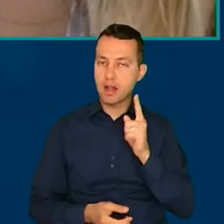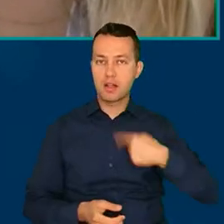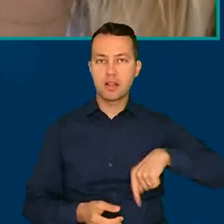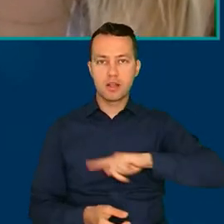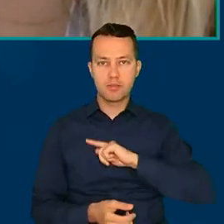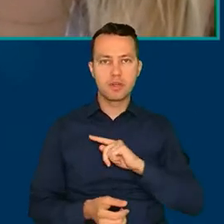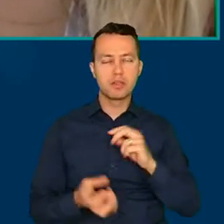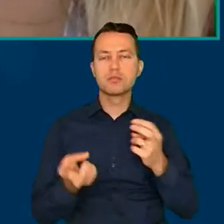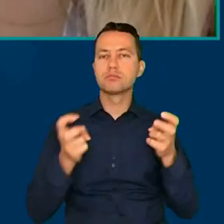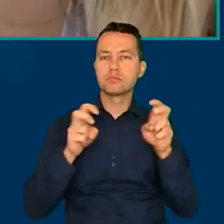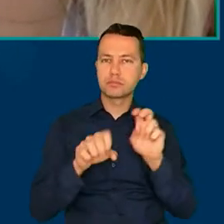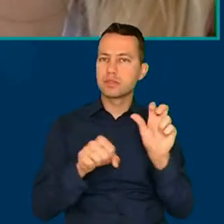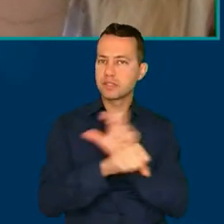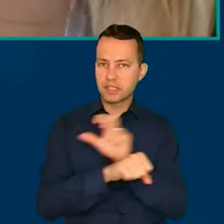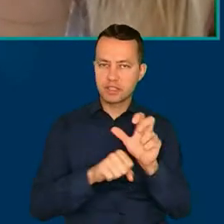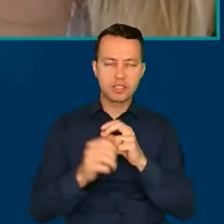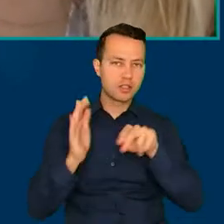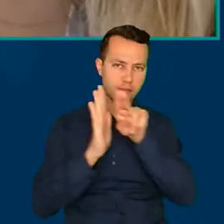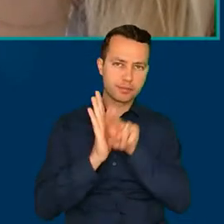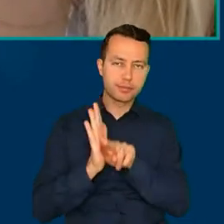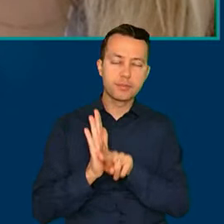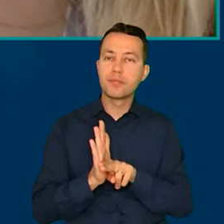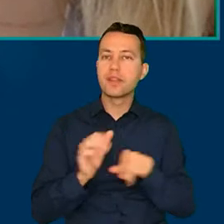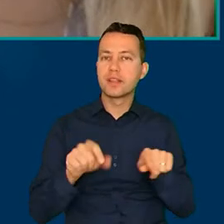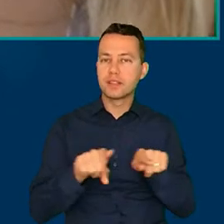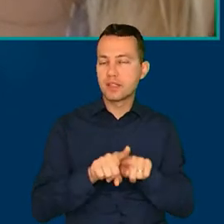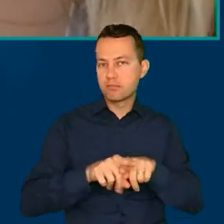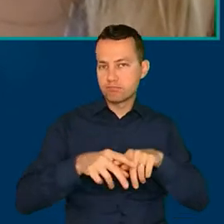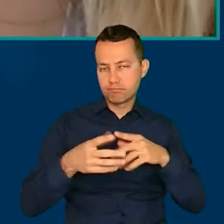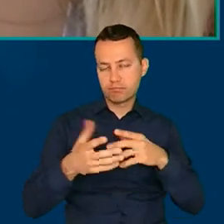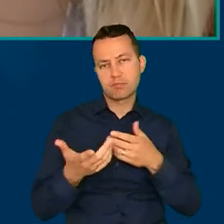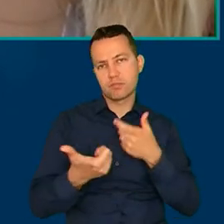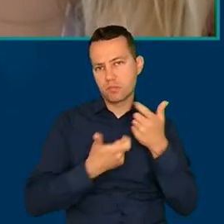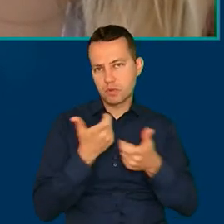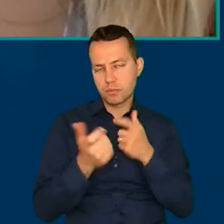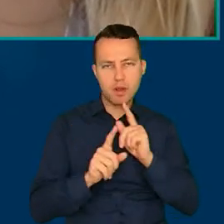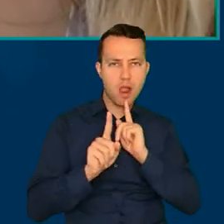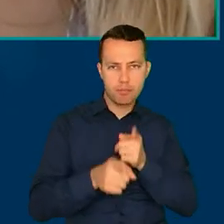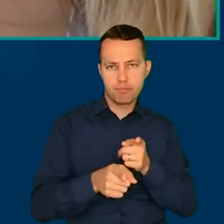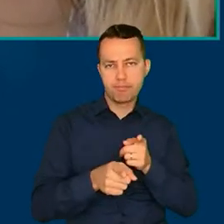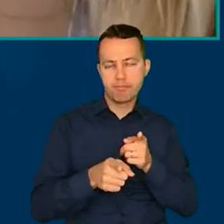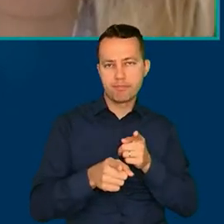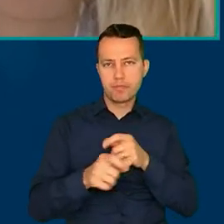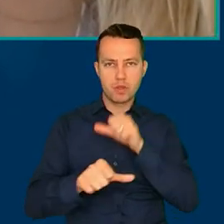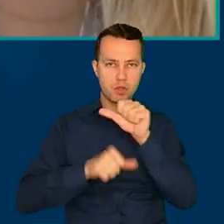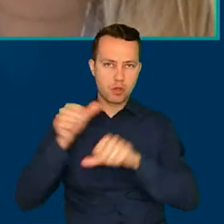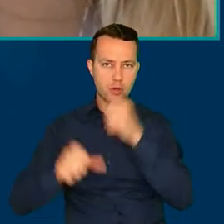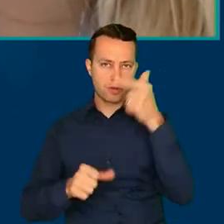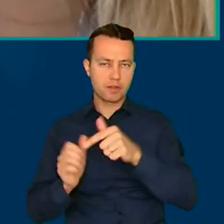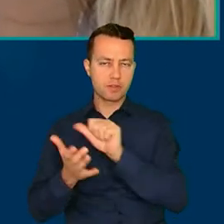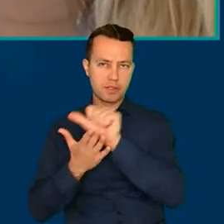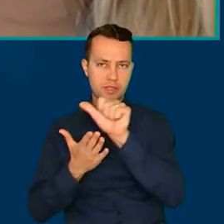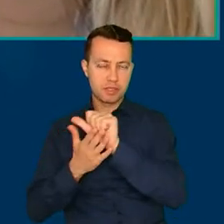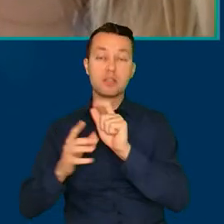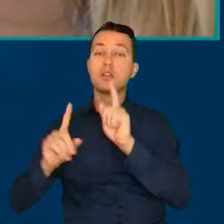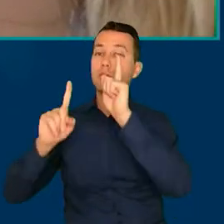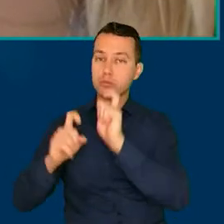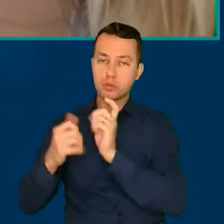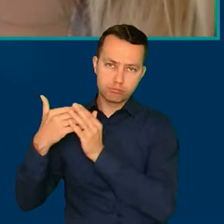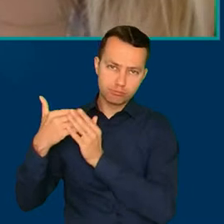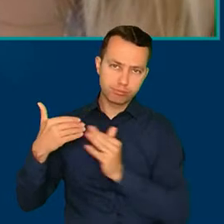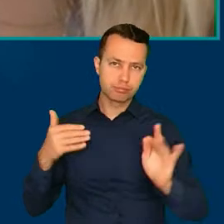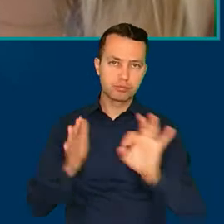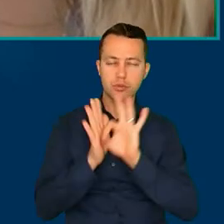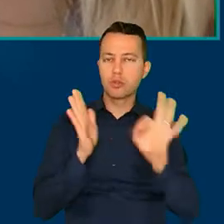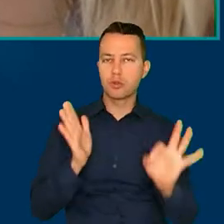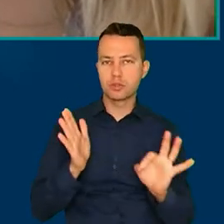recommendations now since 2011. We have thematic sector guidance for the garment sector,